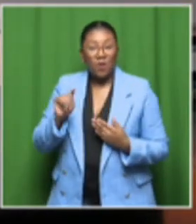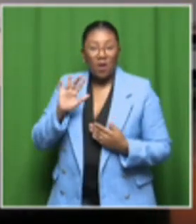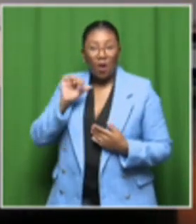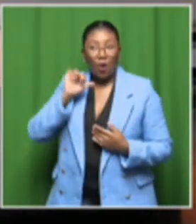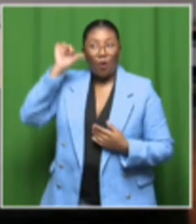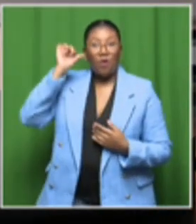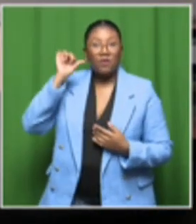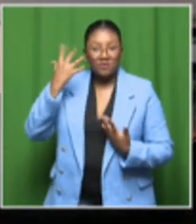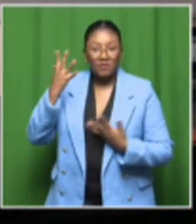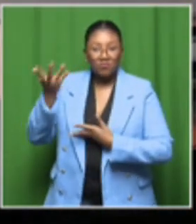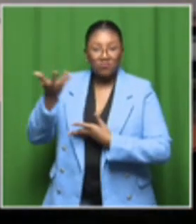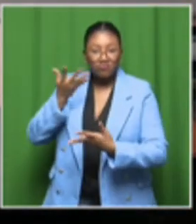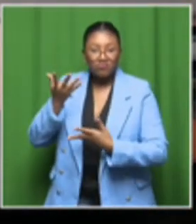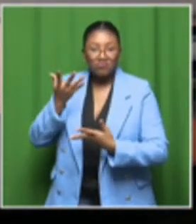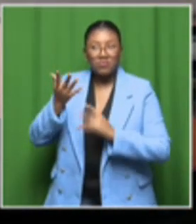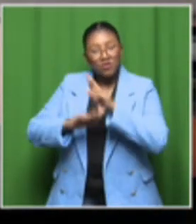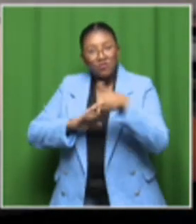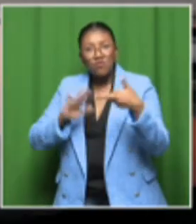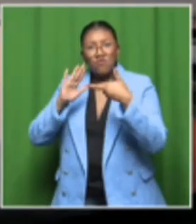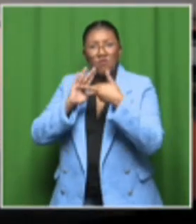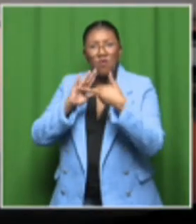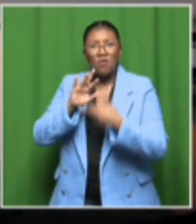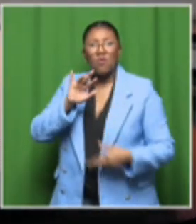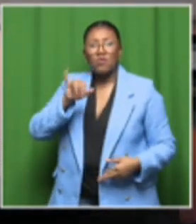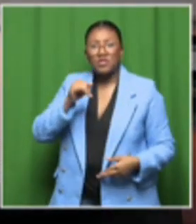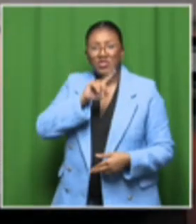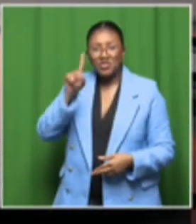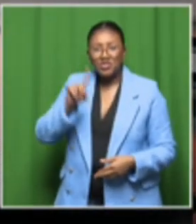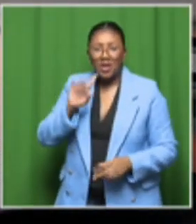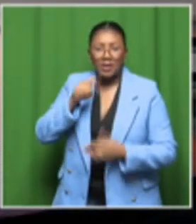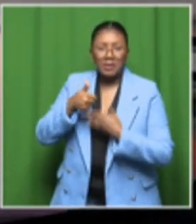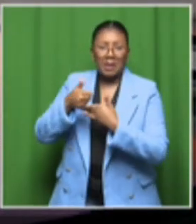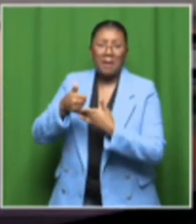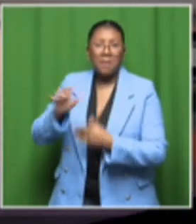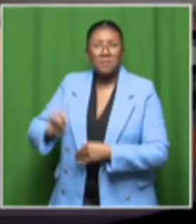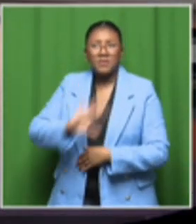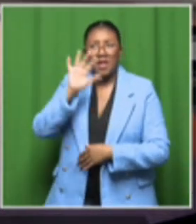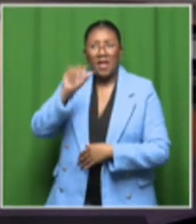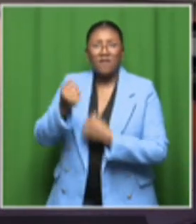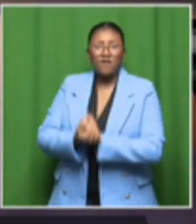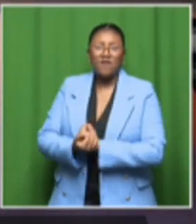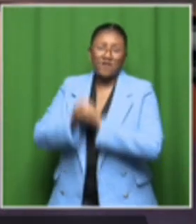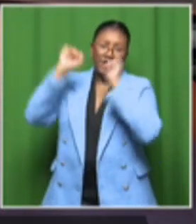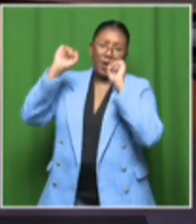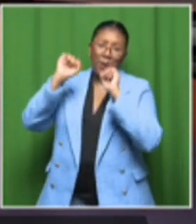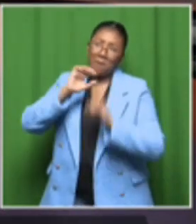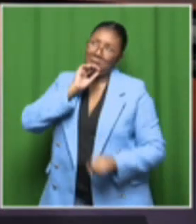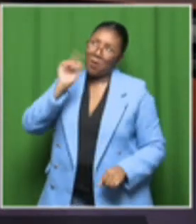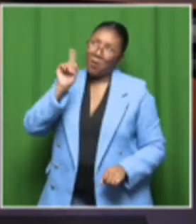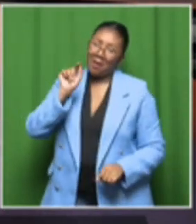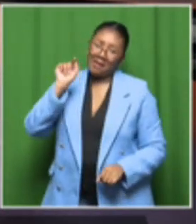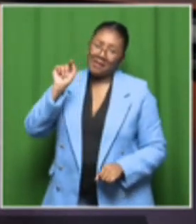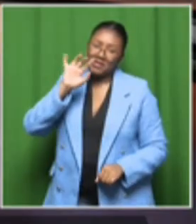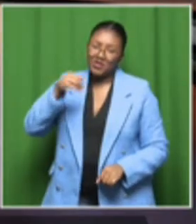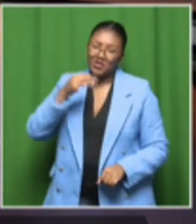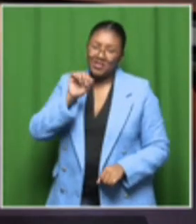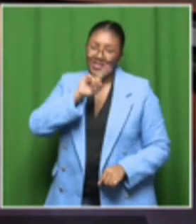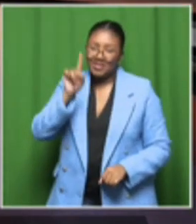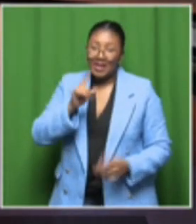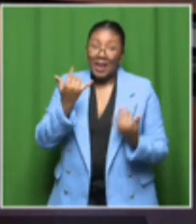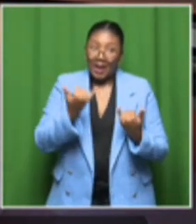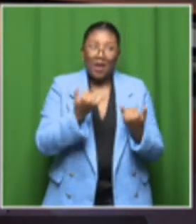role of jazz in terms of our freedom as a nation. And so now when we redefine what it means, obviously the next generation